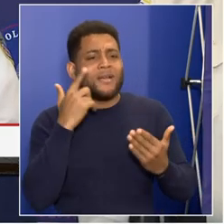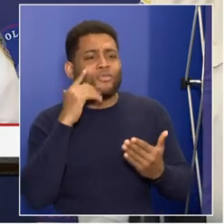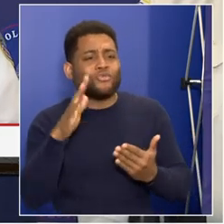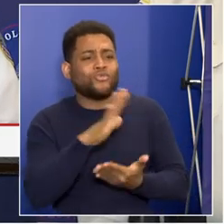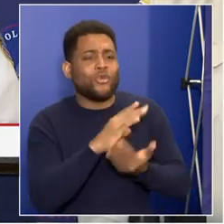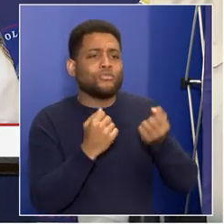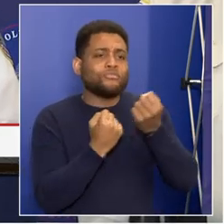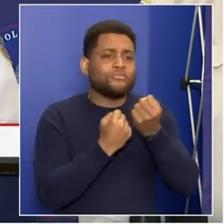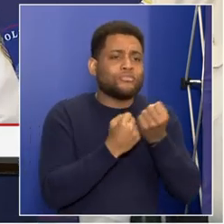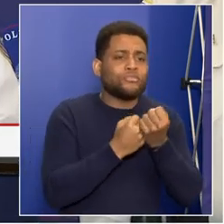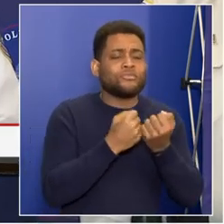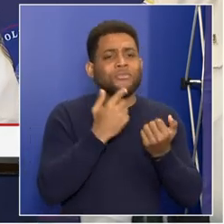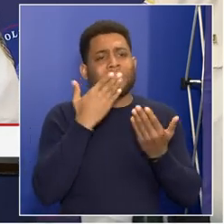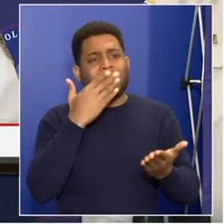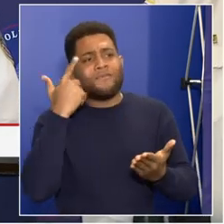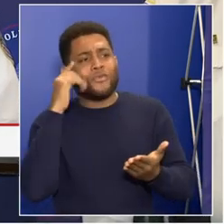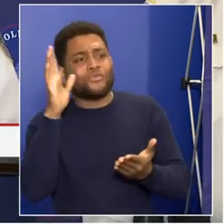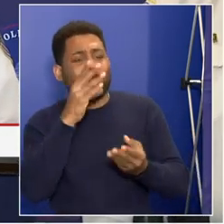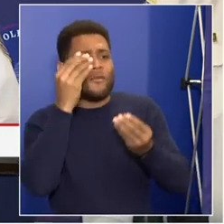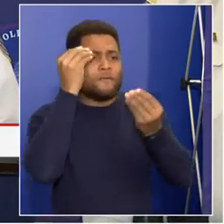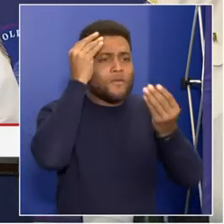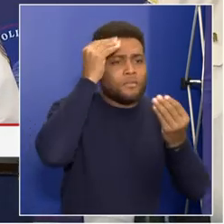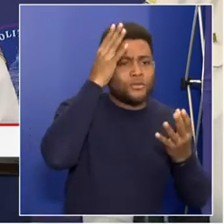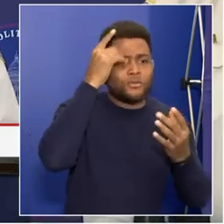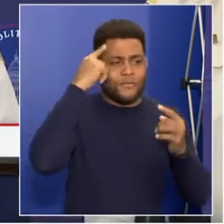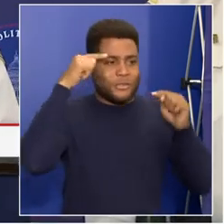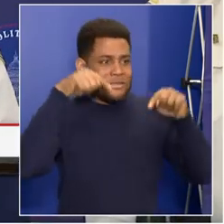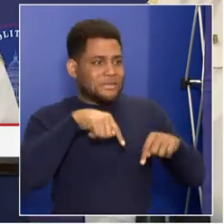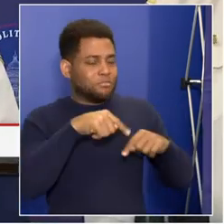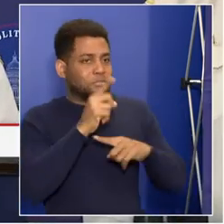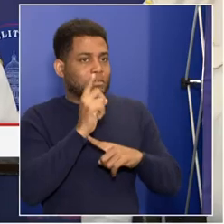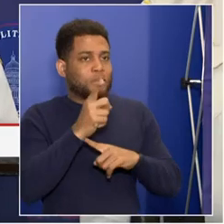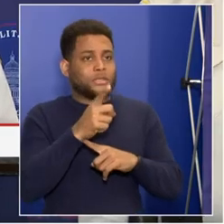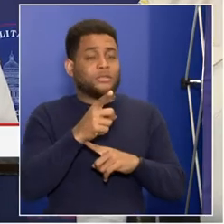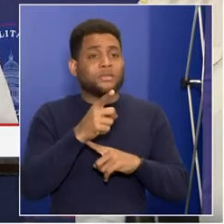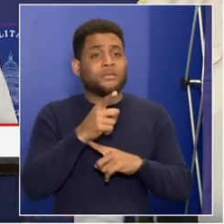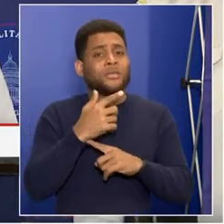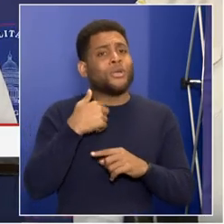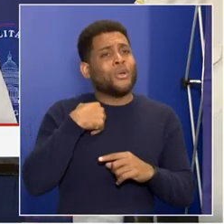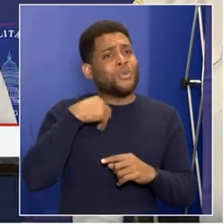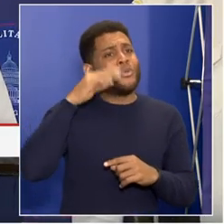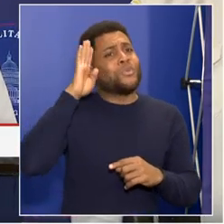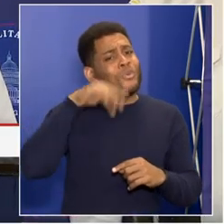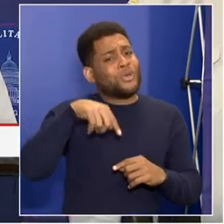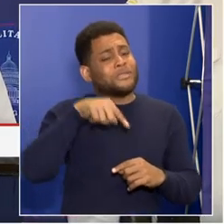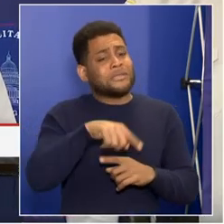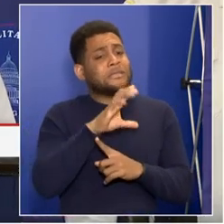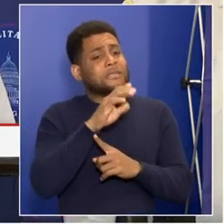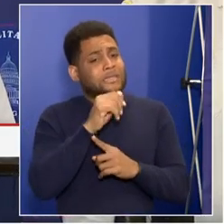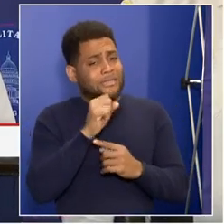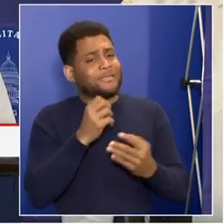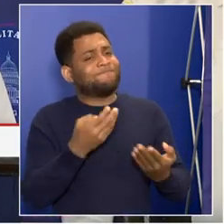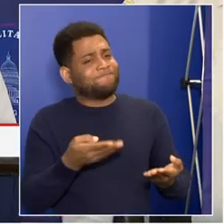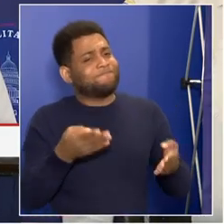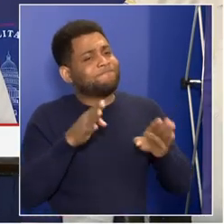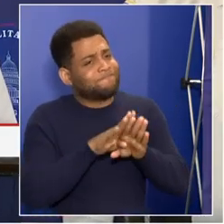providing information to bring us to this point with respect to the closure in this case. I said to you last